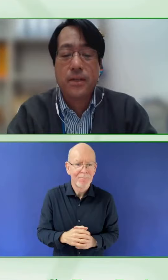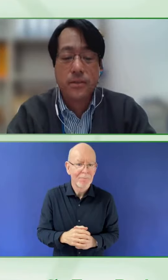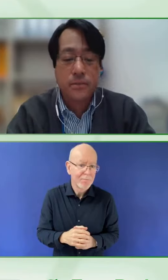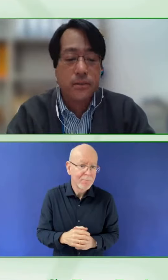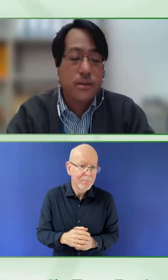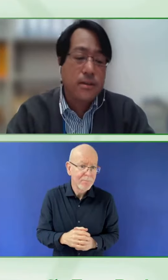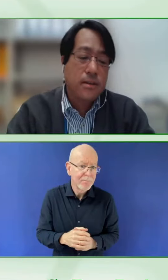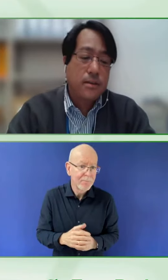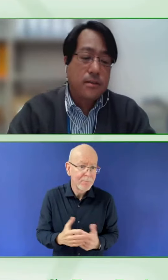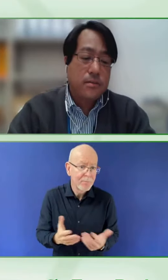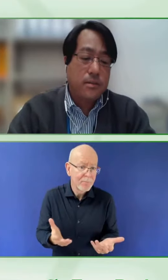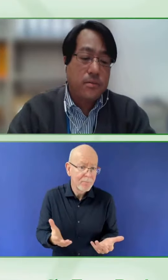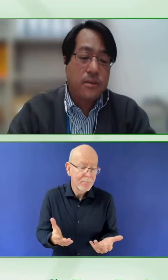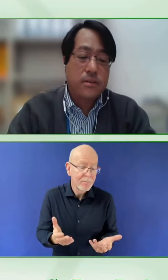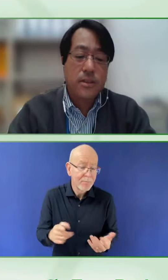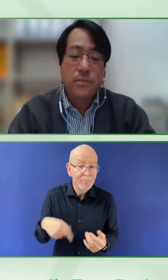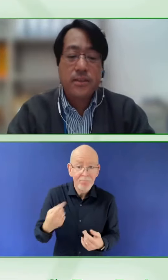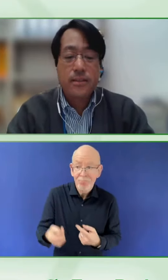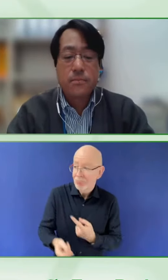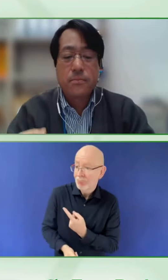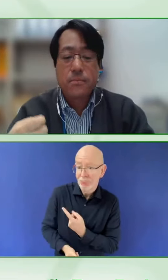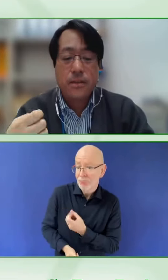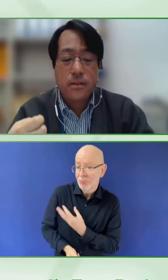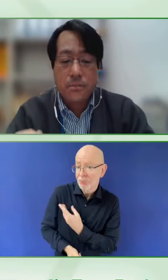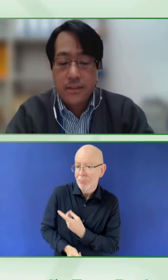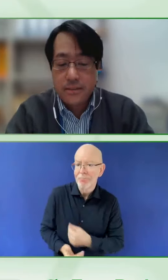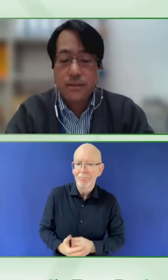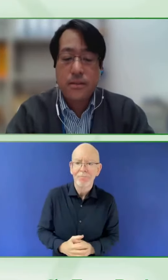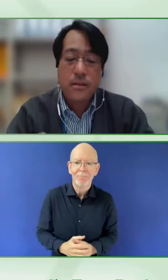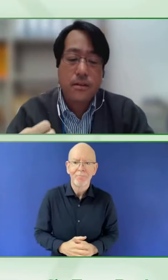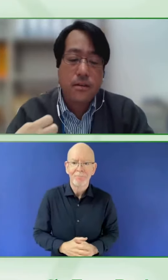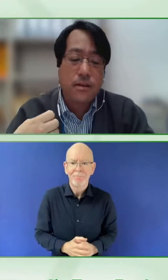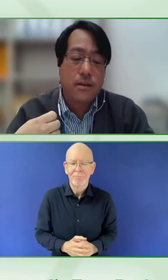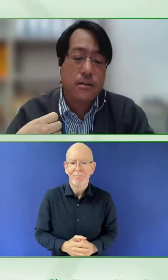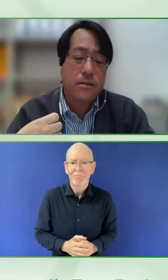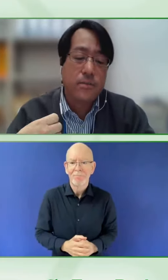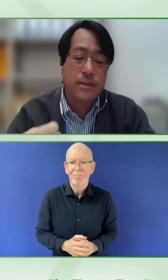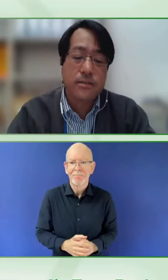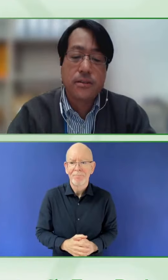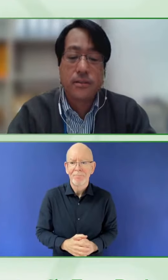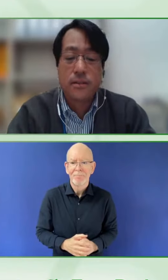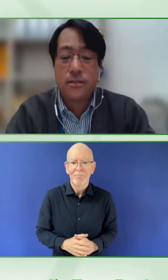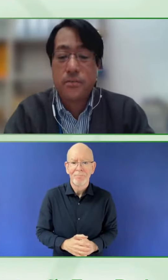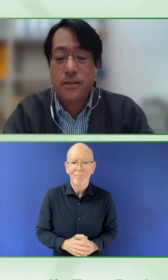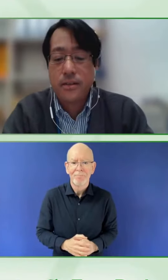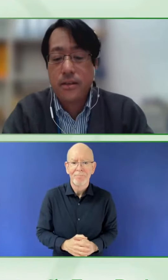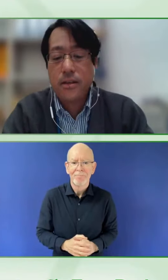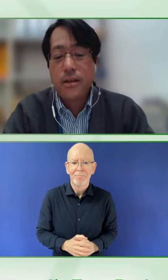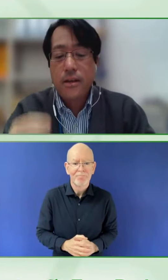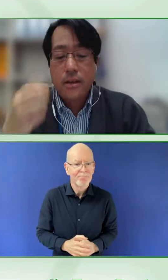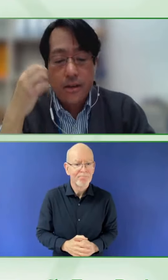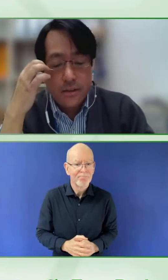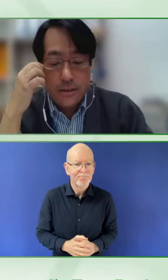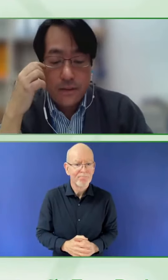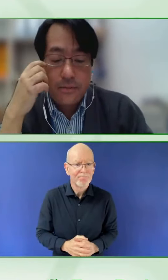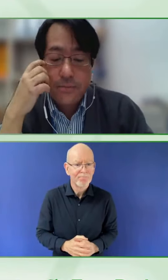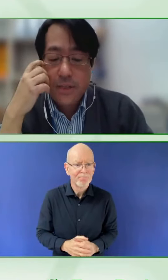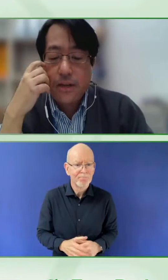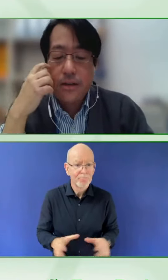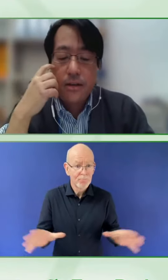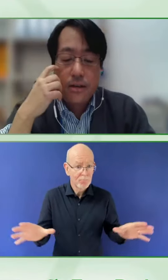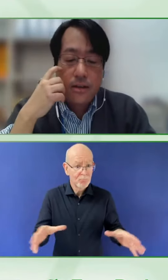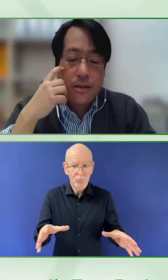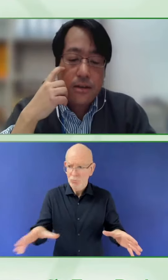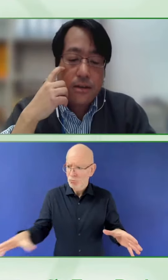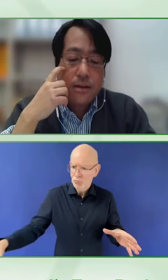as possible. Team building went matching communication accessibility, and